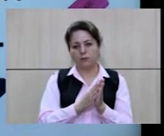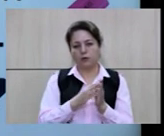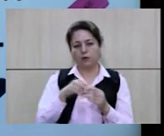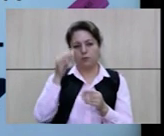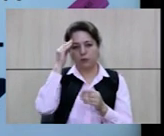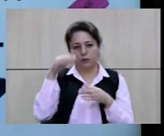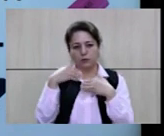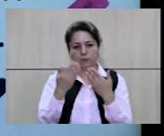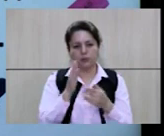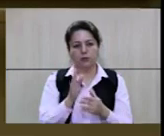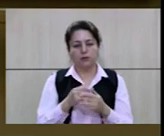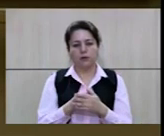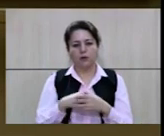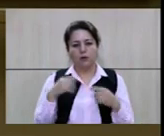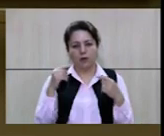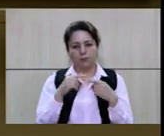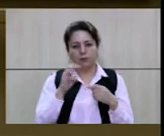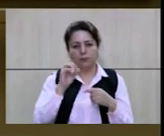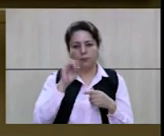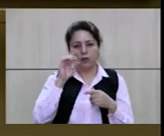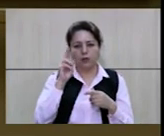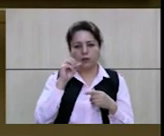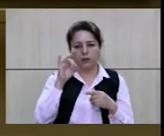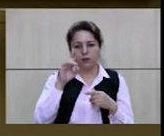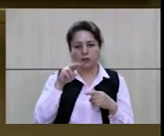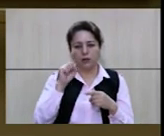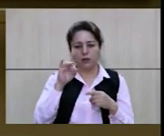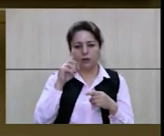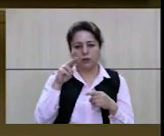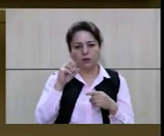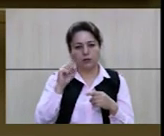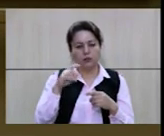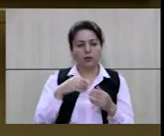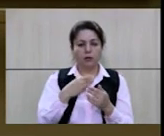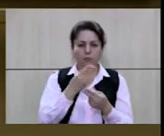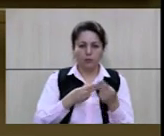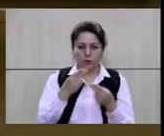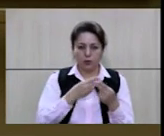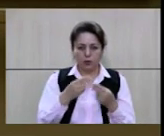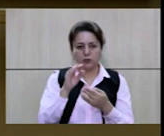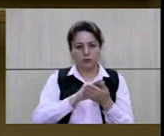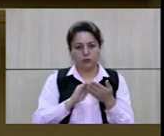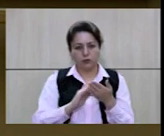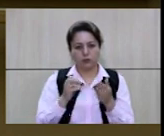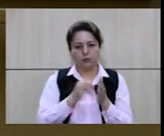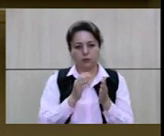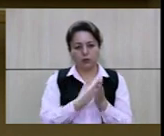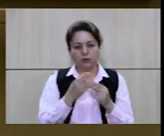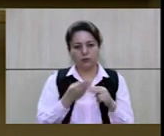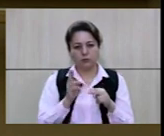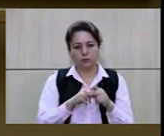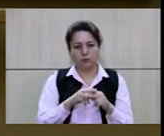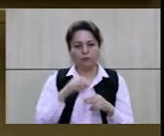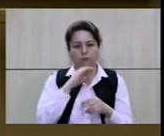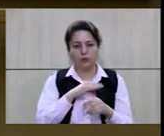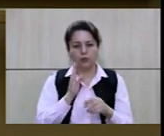bildiradi. Albatta biz markerlardan bo'yash, yozish, belgilash uchun foydalanamiz.